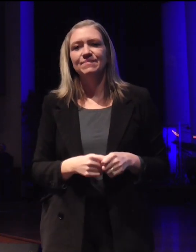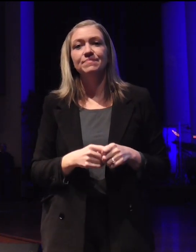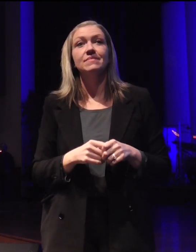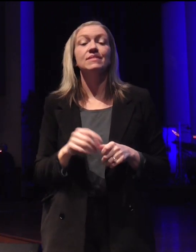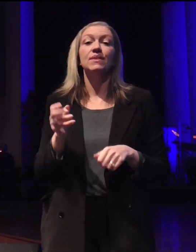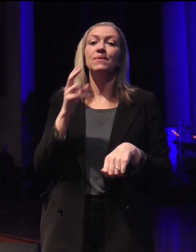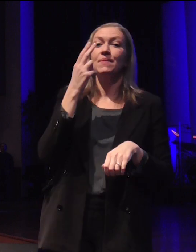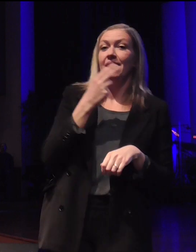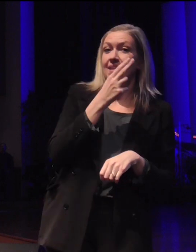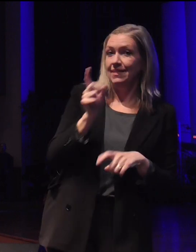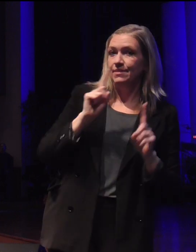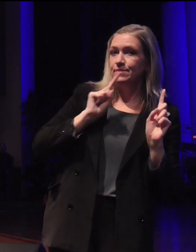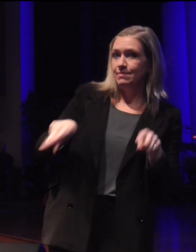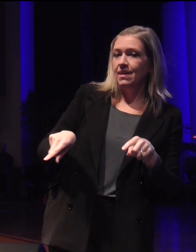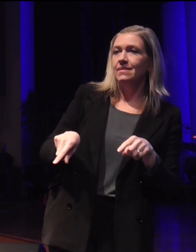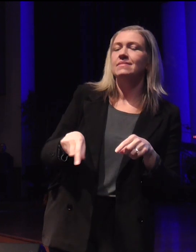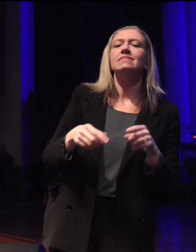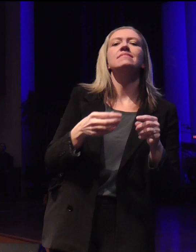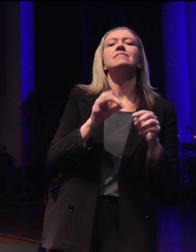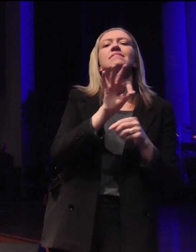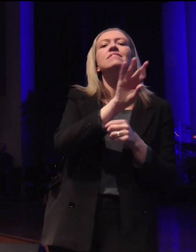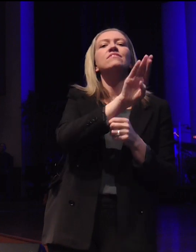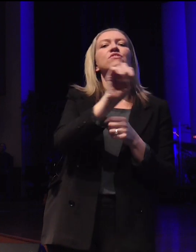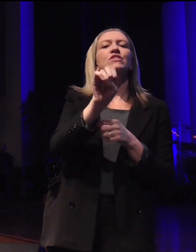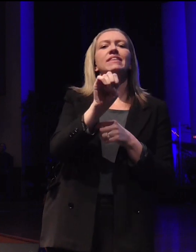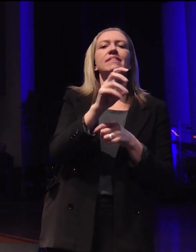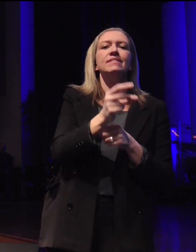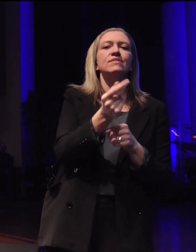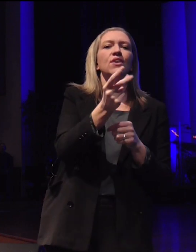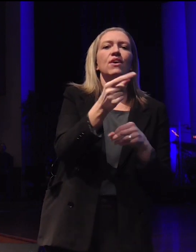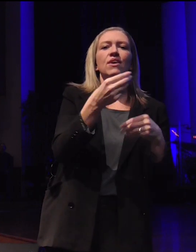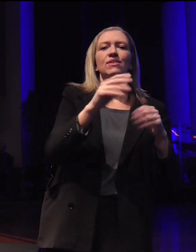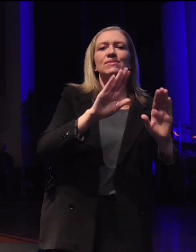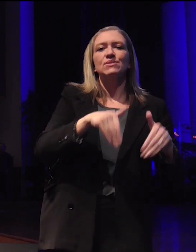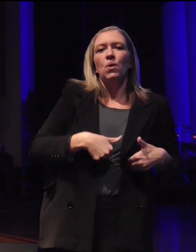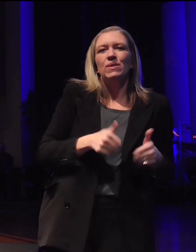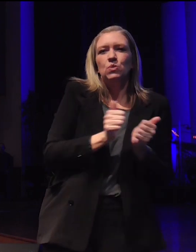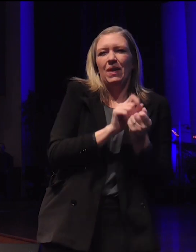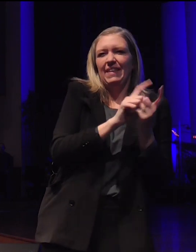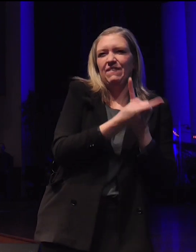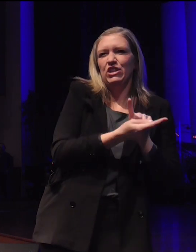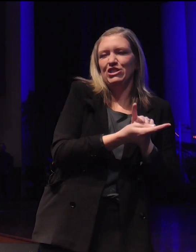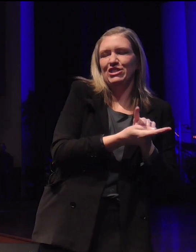So the Catholics said, free dog souls with conversion.